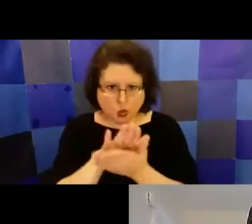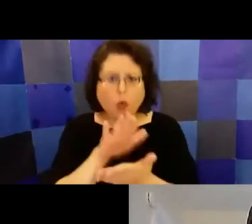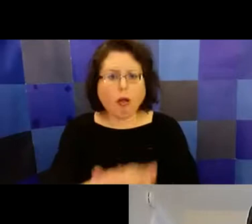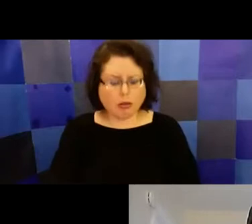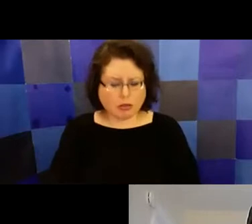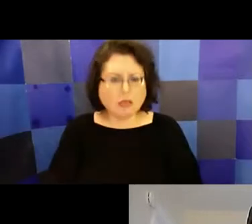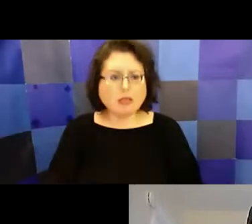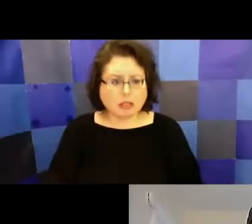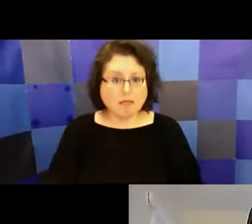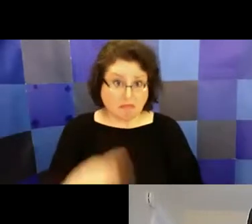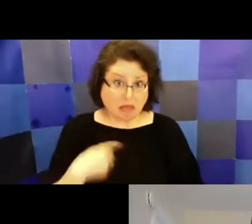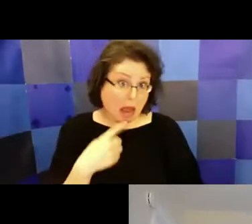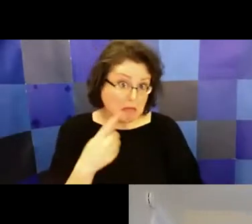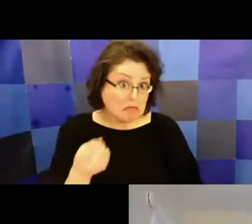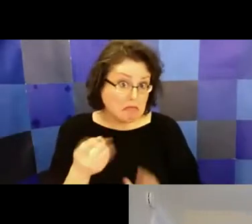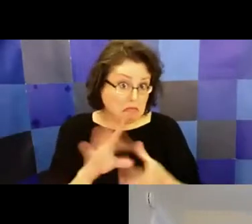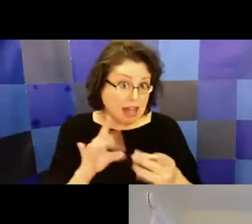that I mentioned.